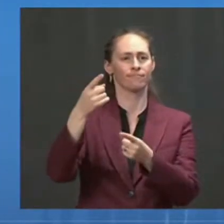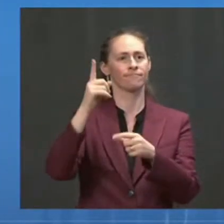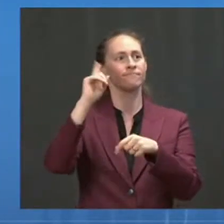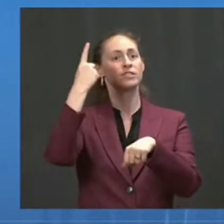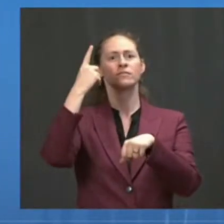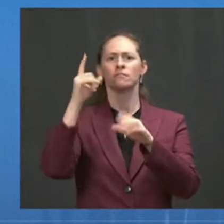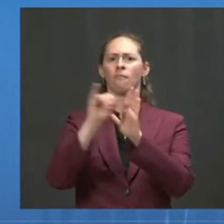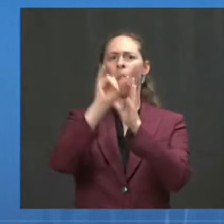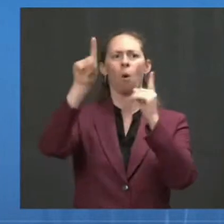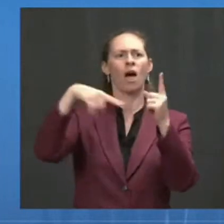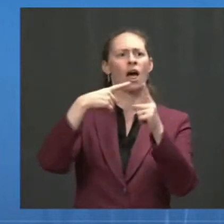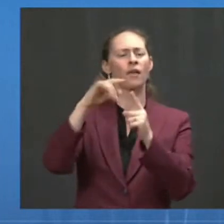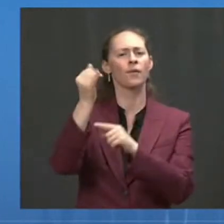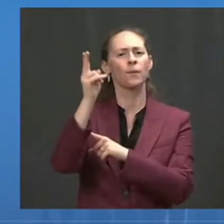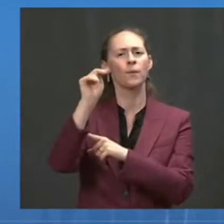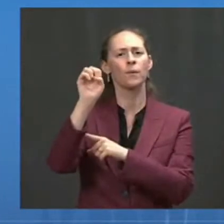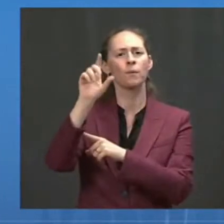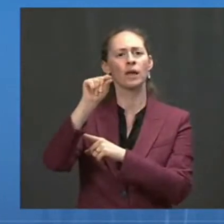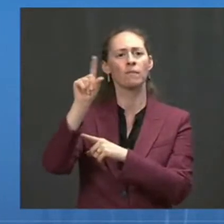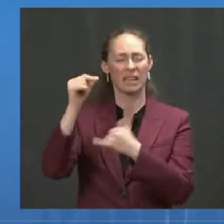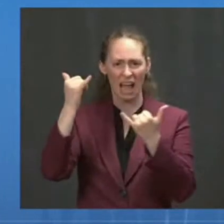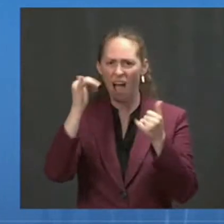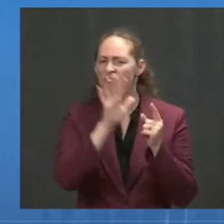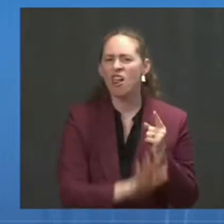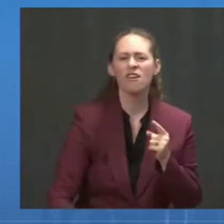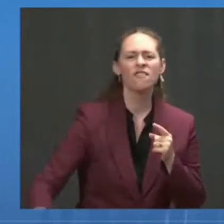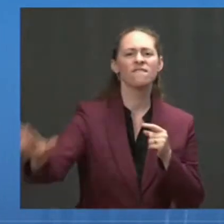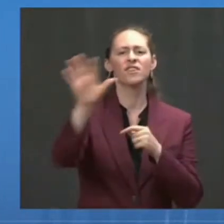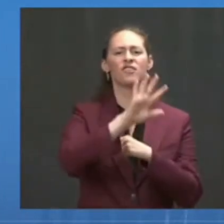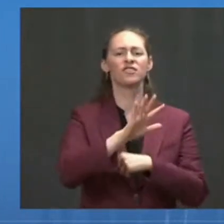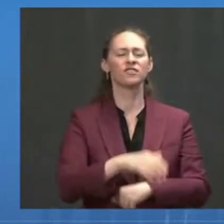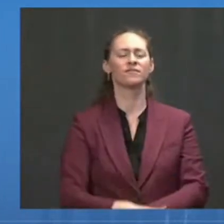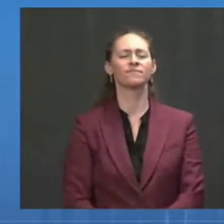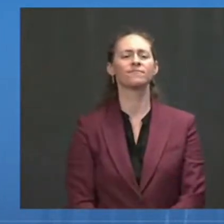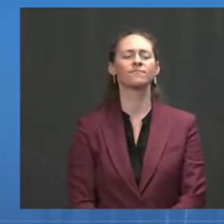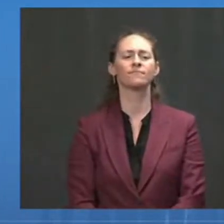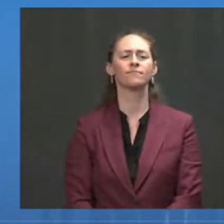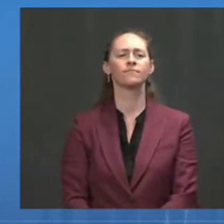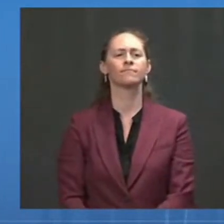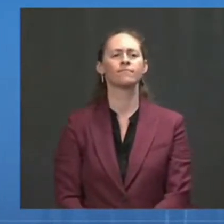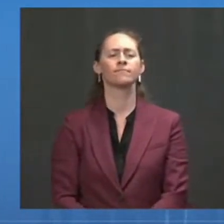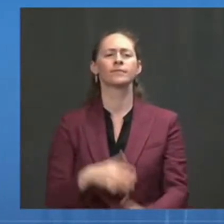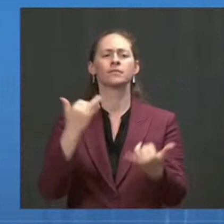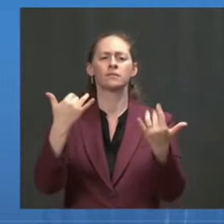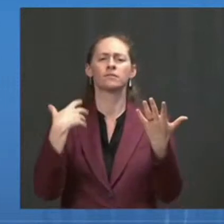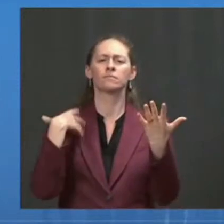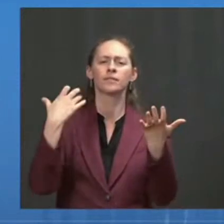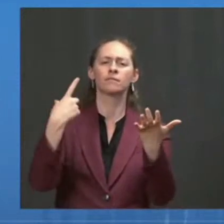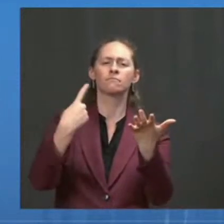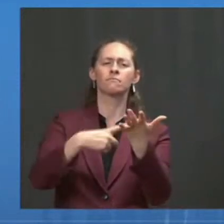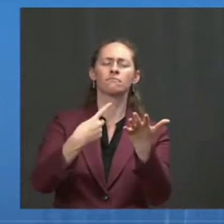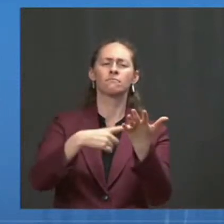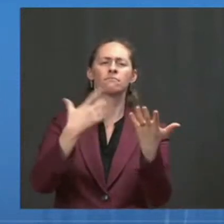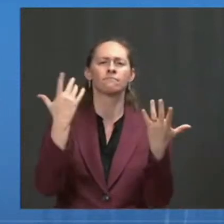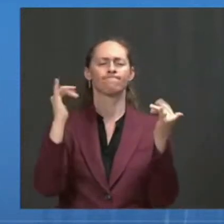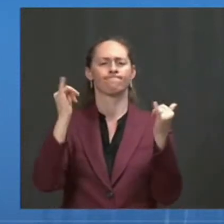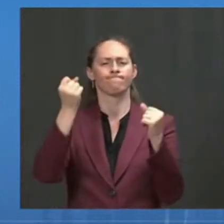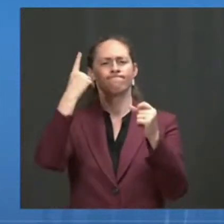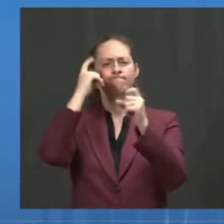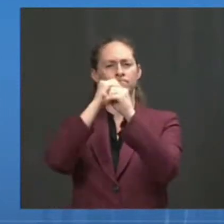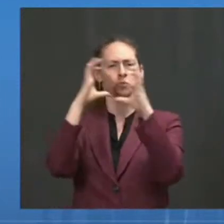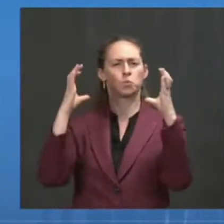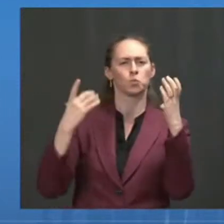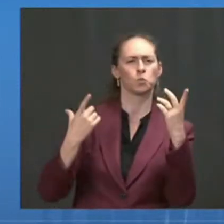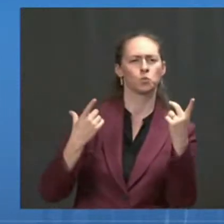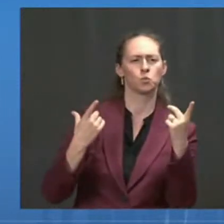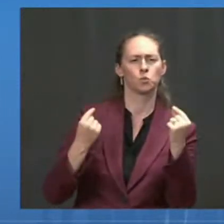of the aspects of Delta to help put it into the context of what we're talking about. We know the transmissibility that's